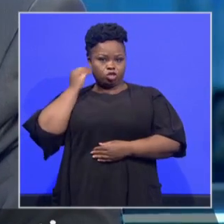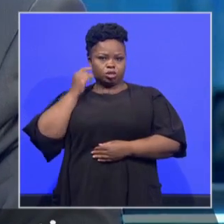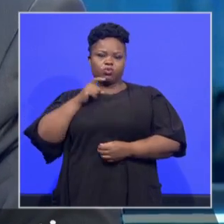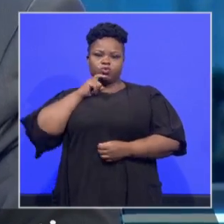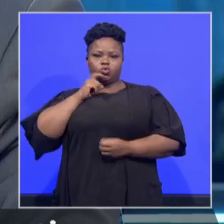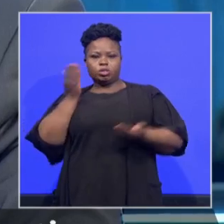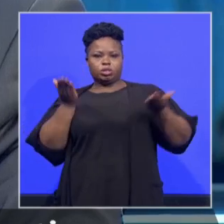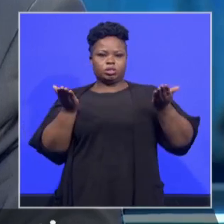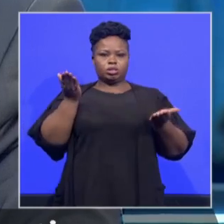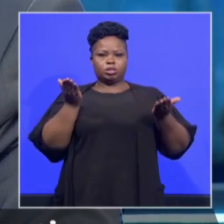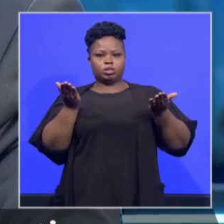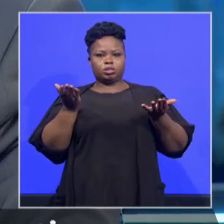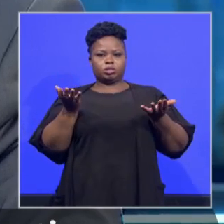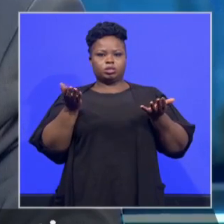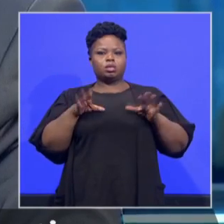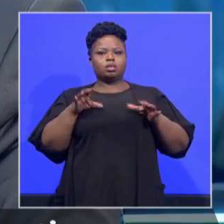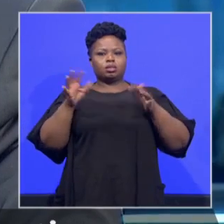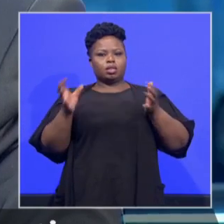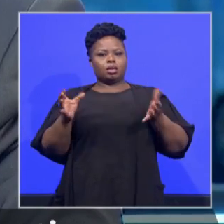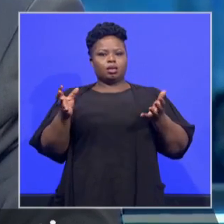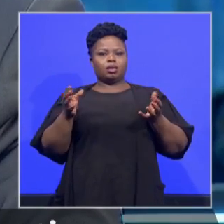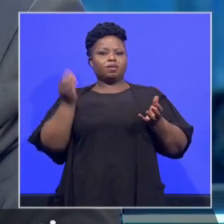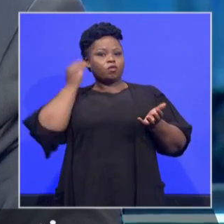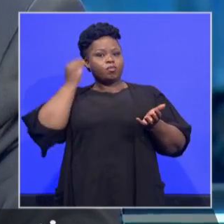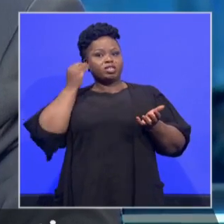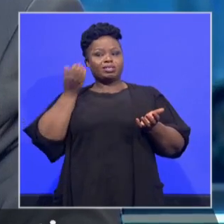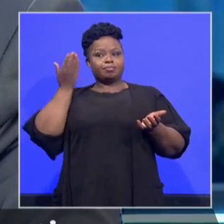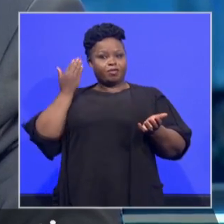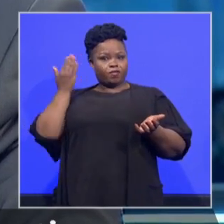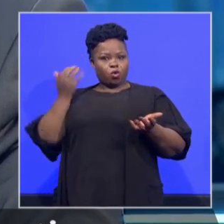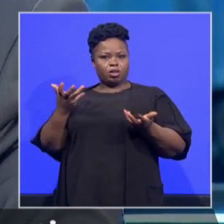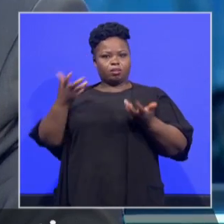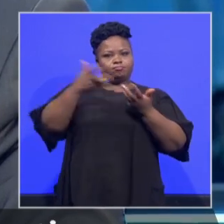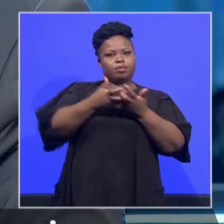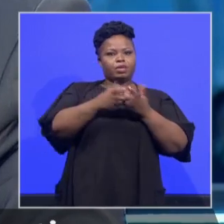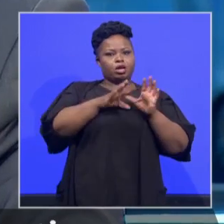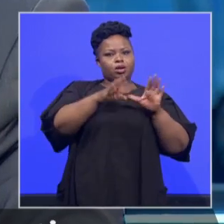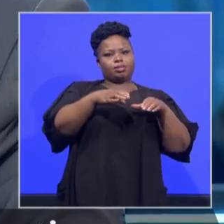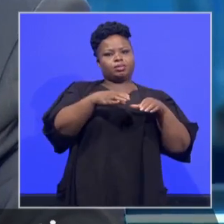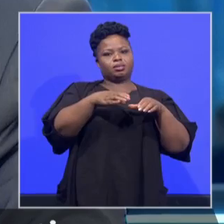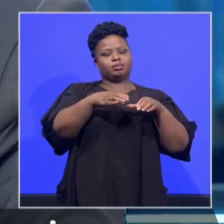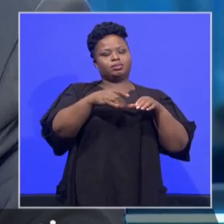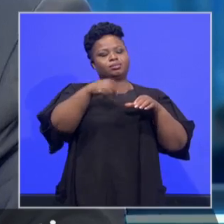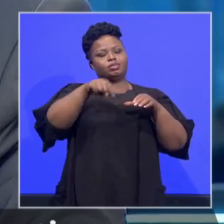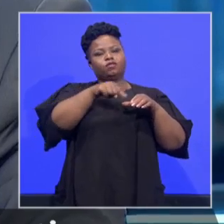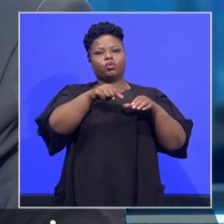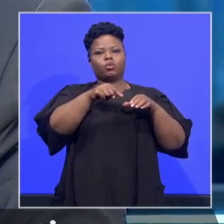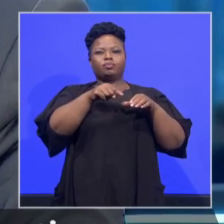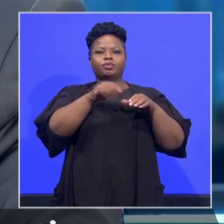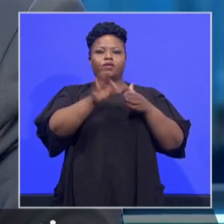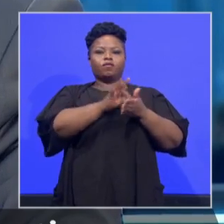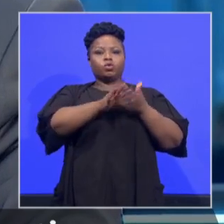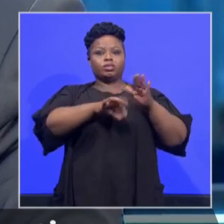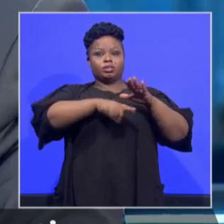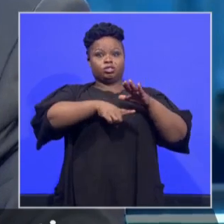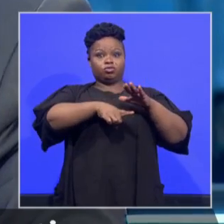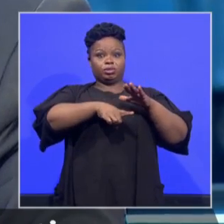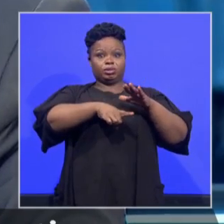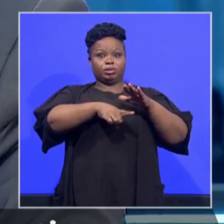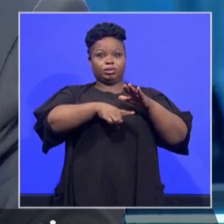to form clusters. So what a cluster is a group of voting districts that